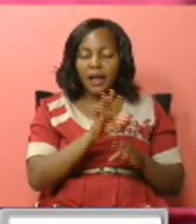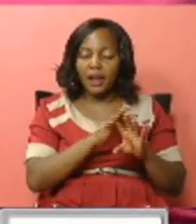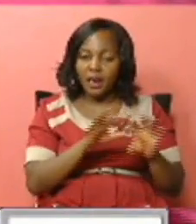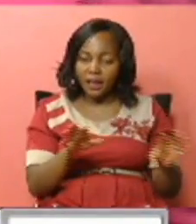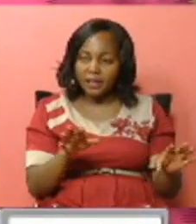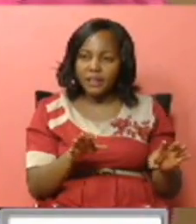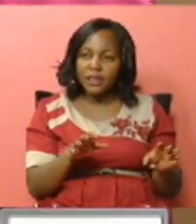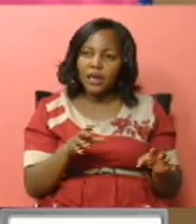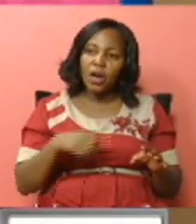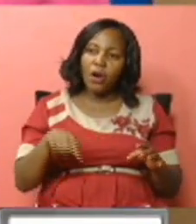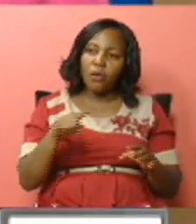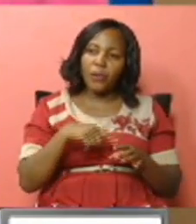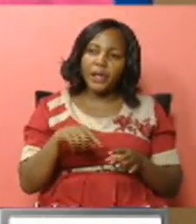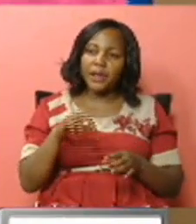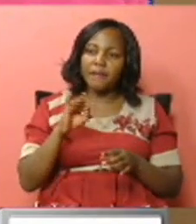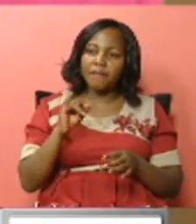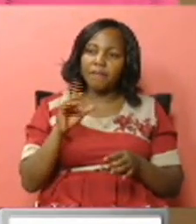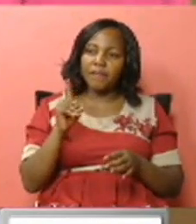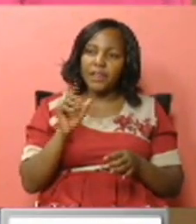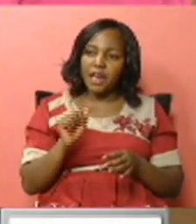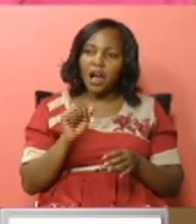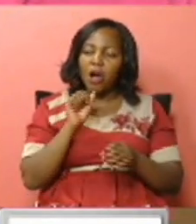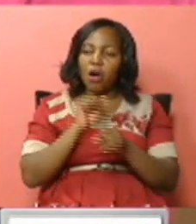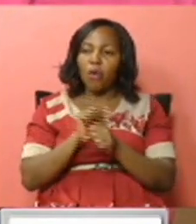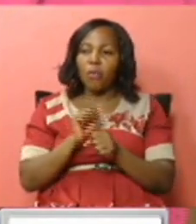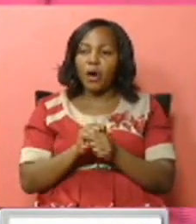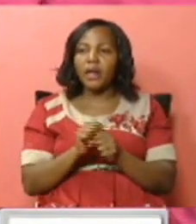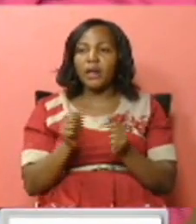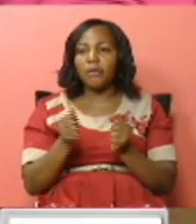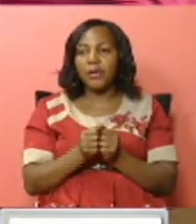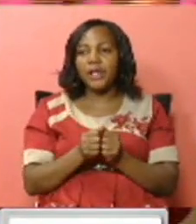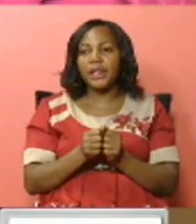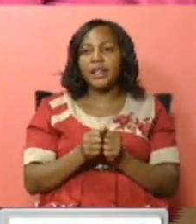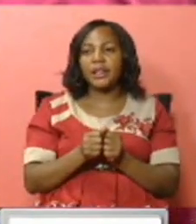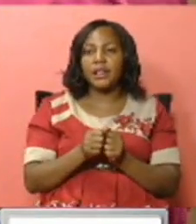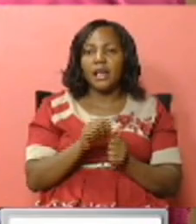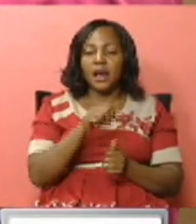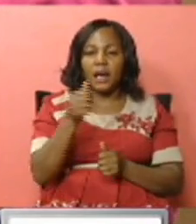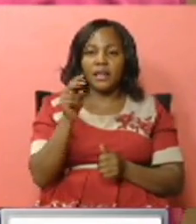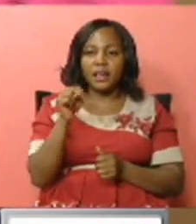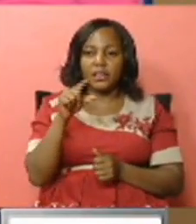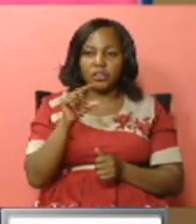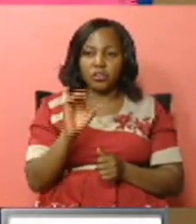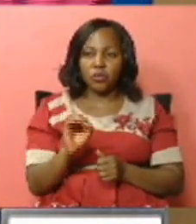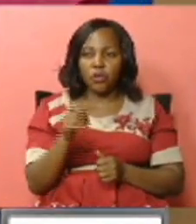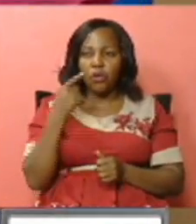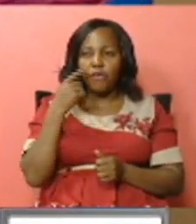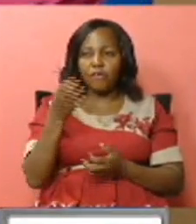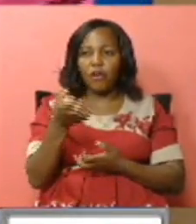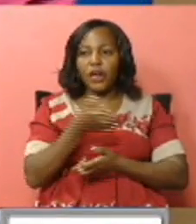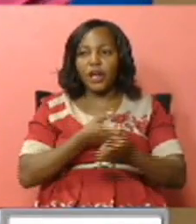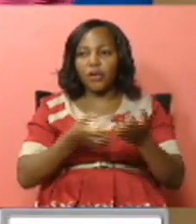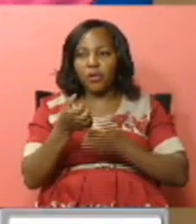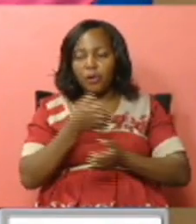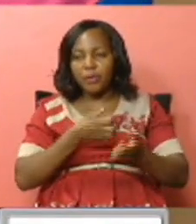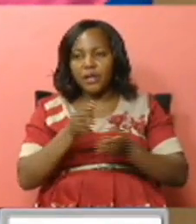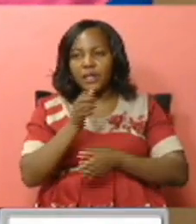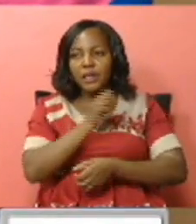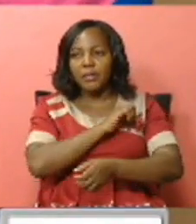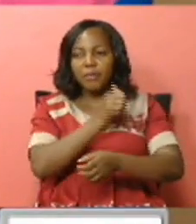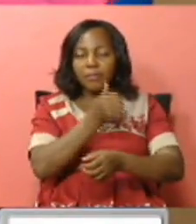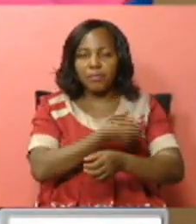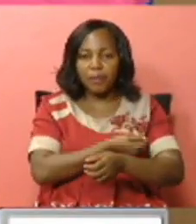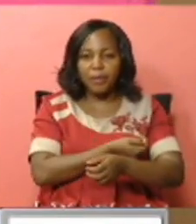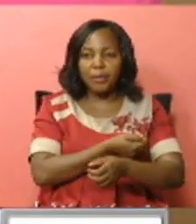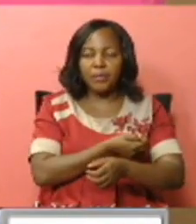to stay, we also work with civil society that does economic empowerment, which we do, of course, in conjunction with other